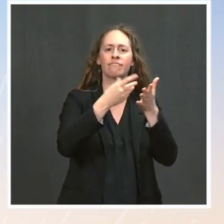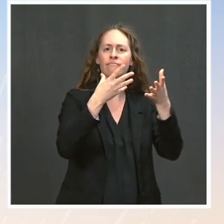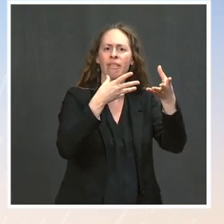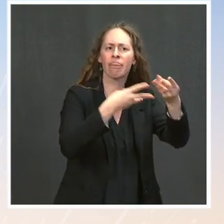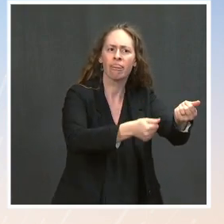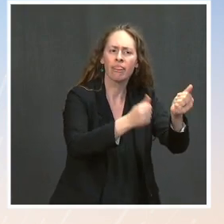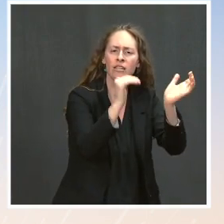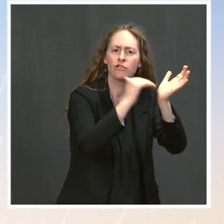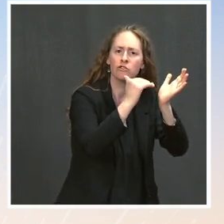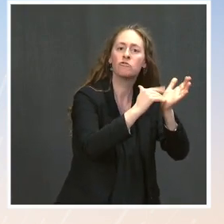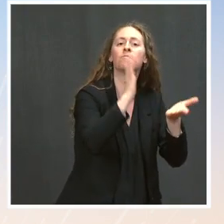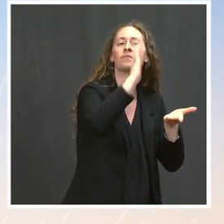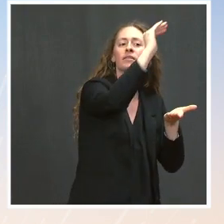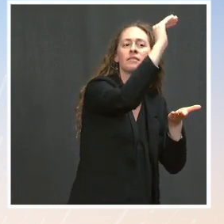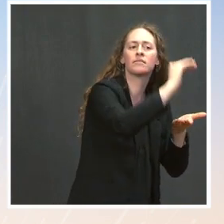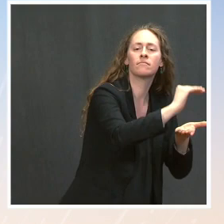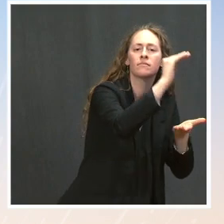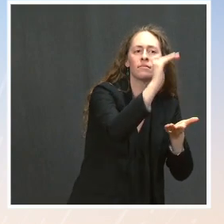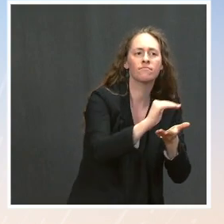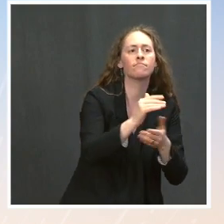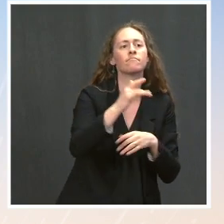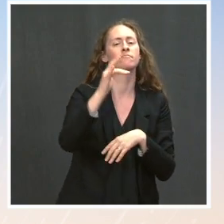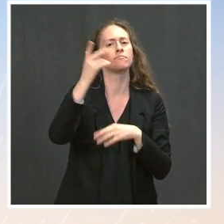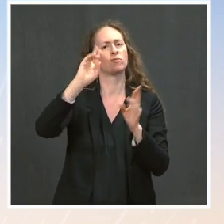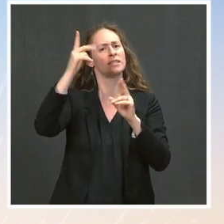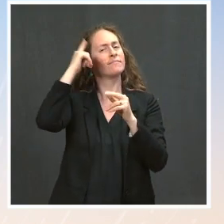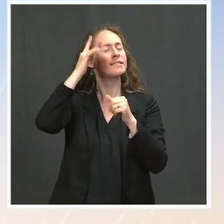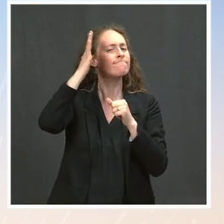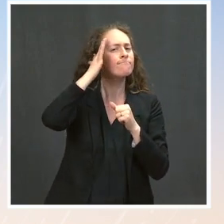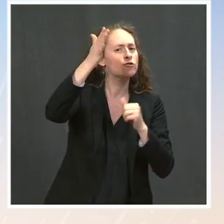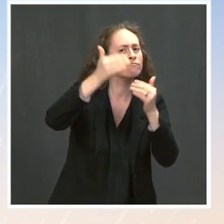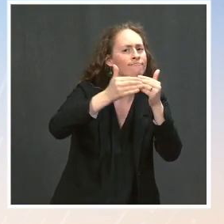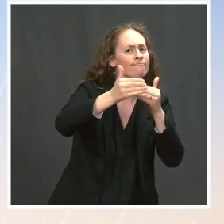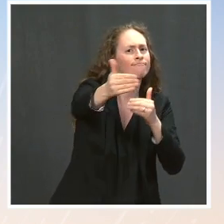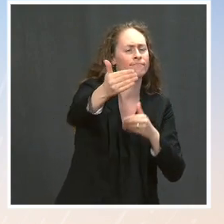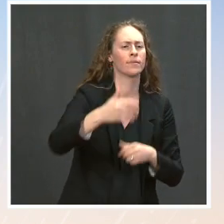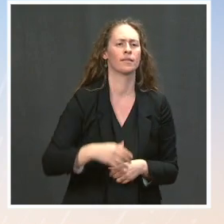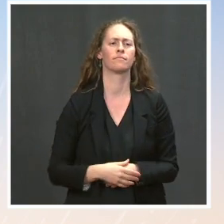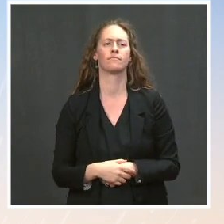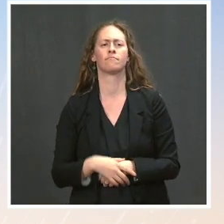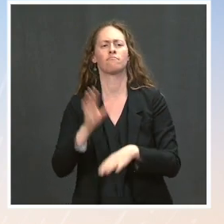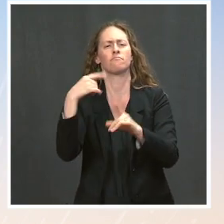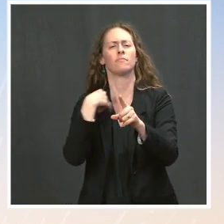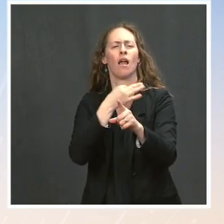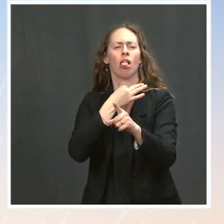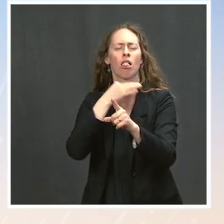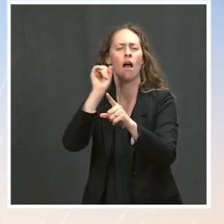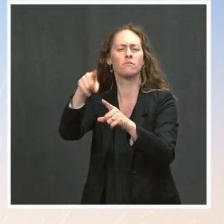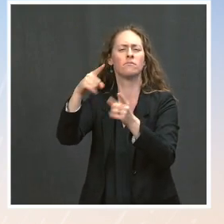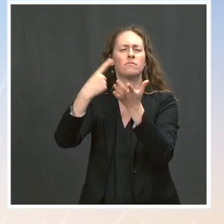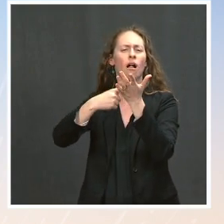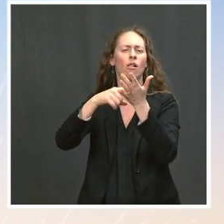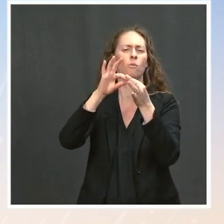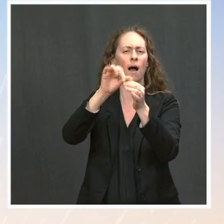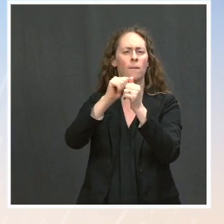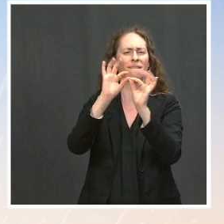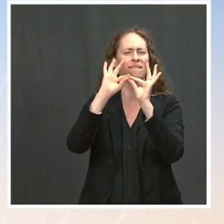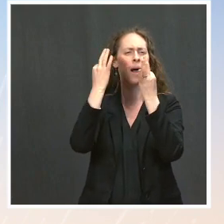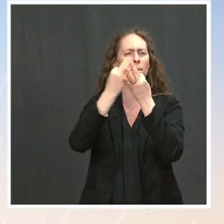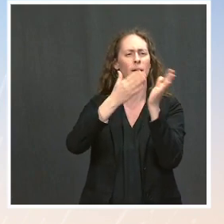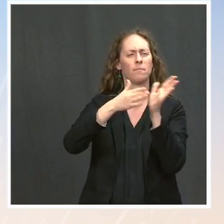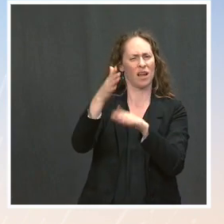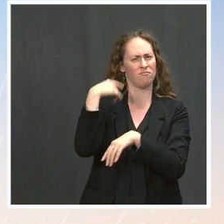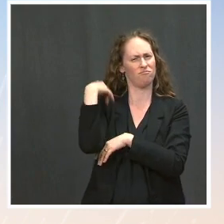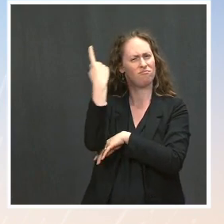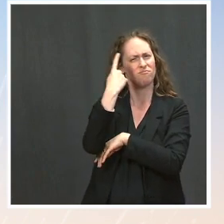in the future. Catherine? Brian, one question on the families plan itself. Why isn't the White House including a plan